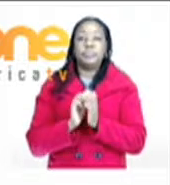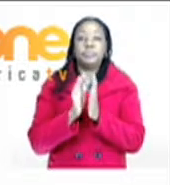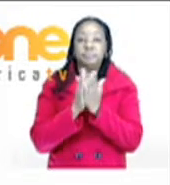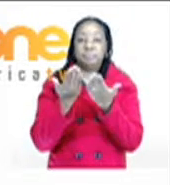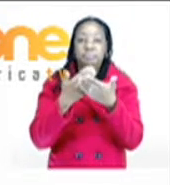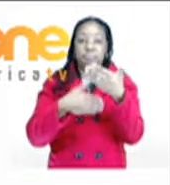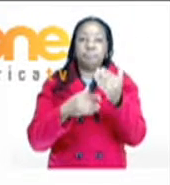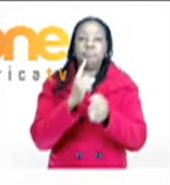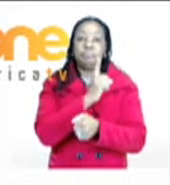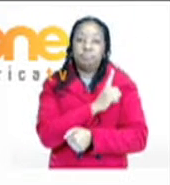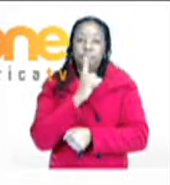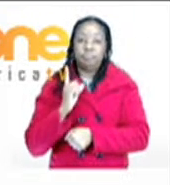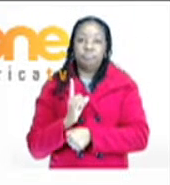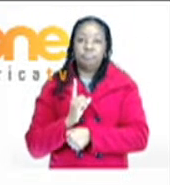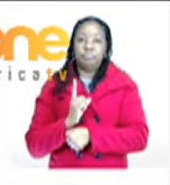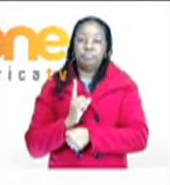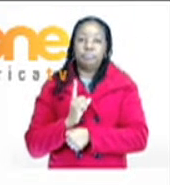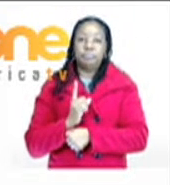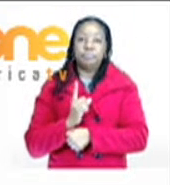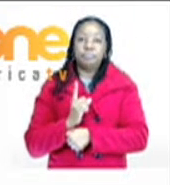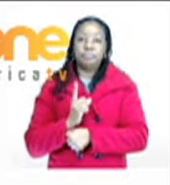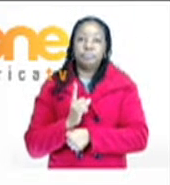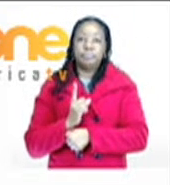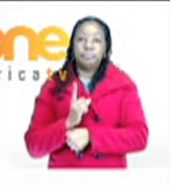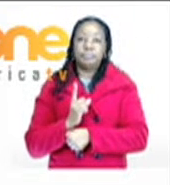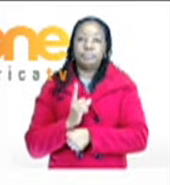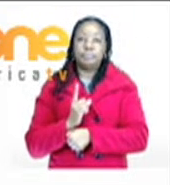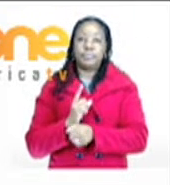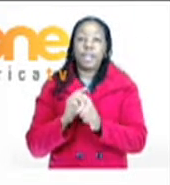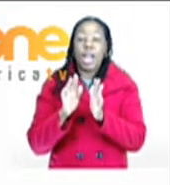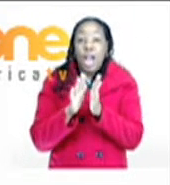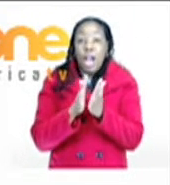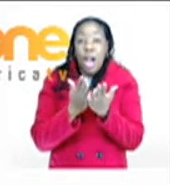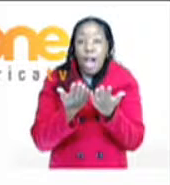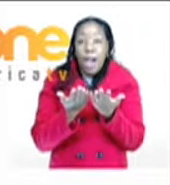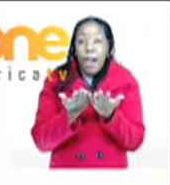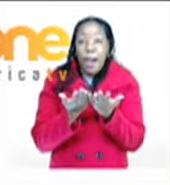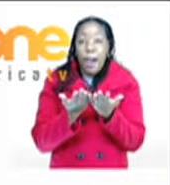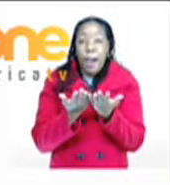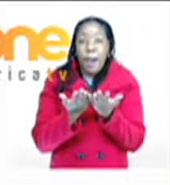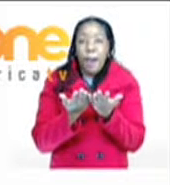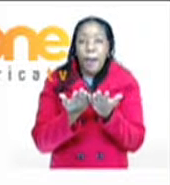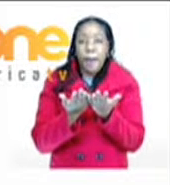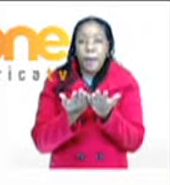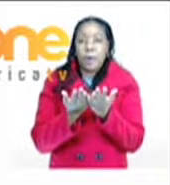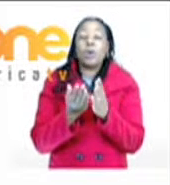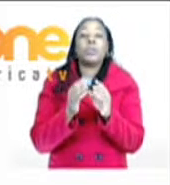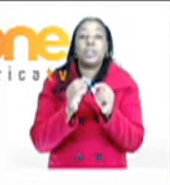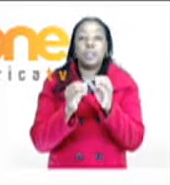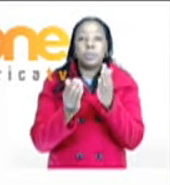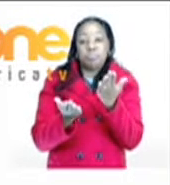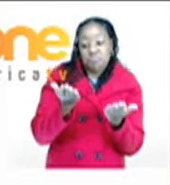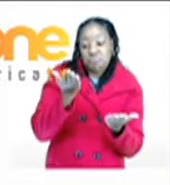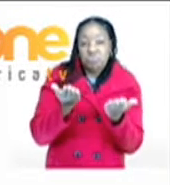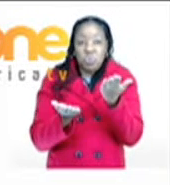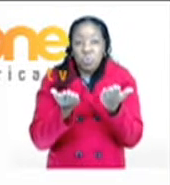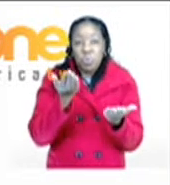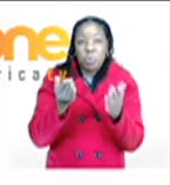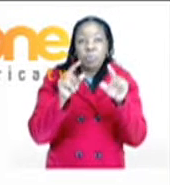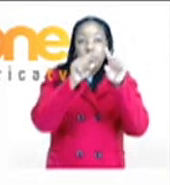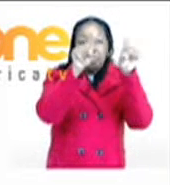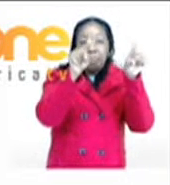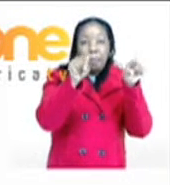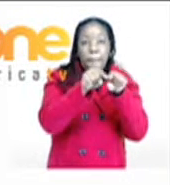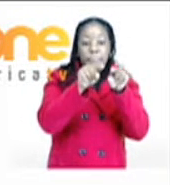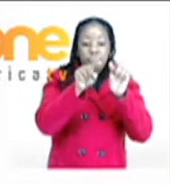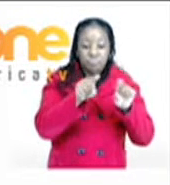11, the instruction reads, compare the 2 pictures and mark the differences